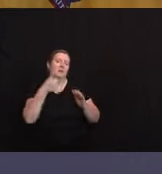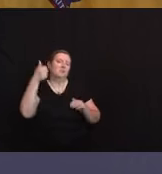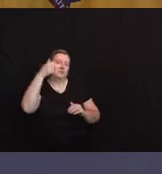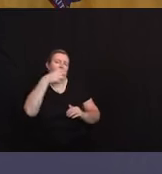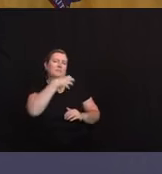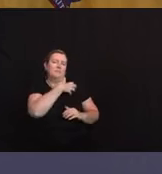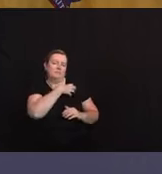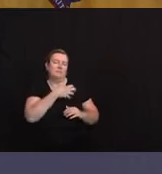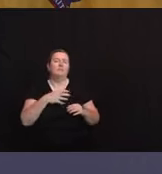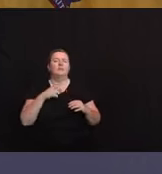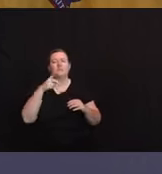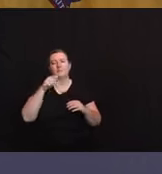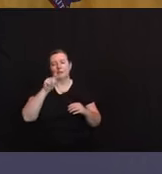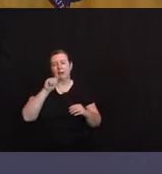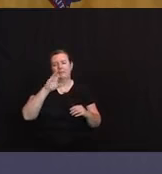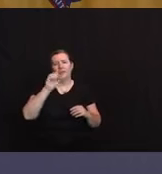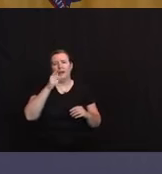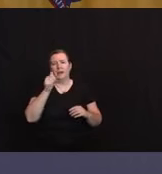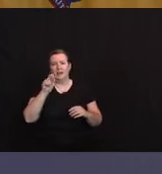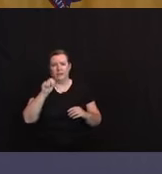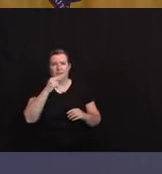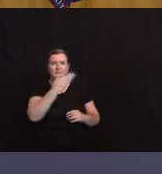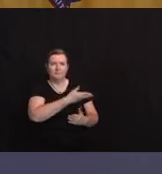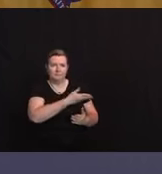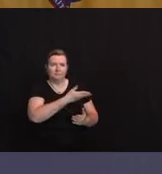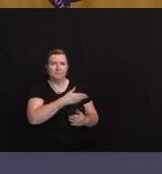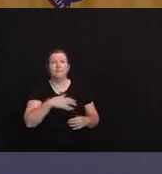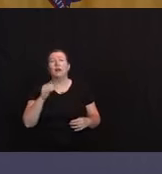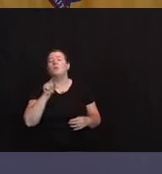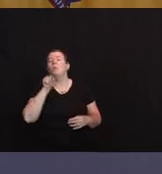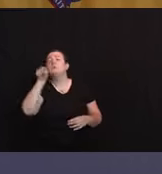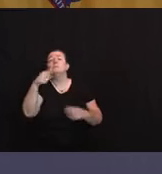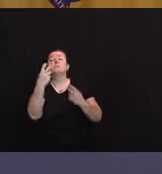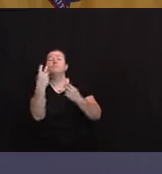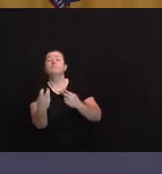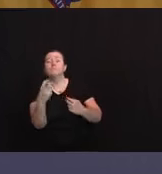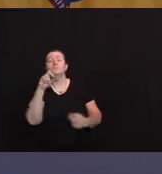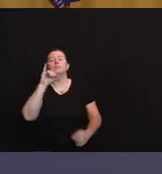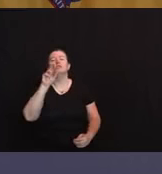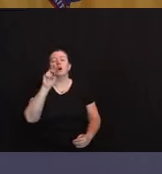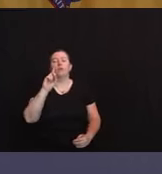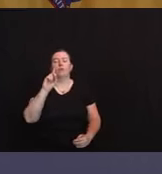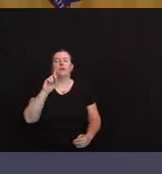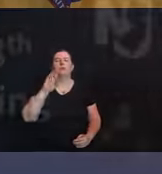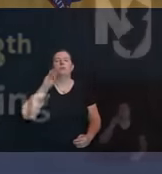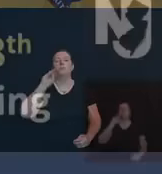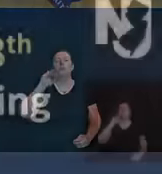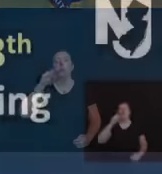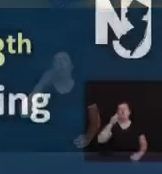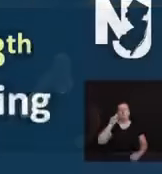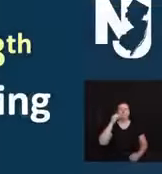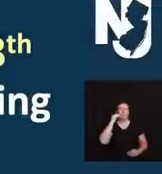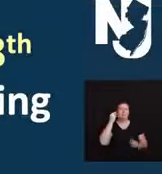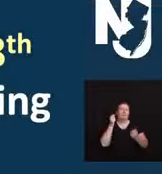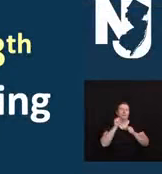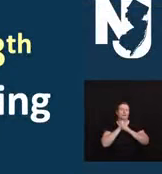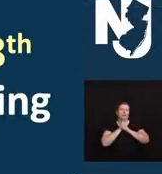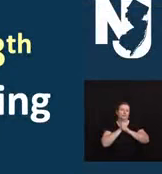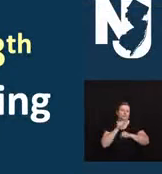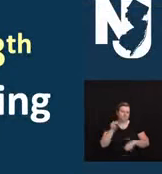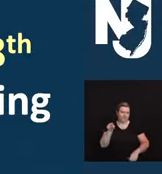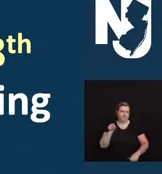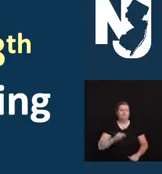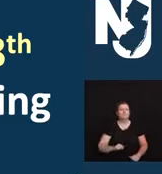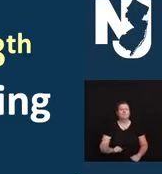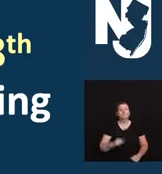of the Office of Homeland Security and Preparedness, Jared Maples. Good afternoon. Today, by the way, folks, is our